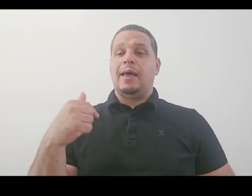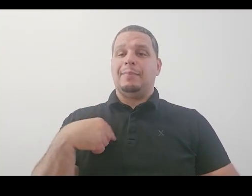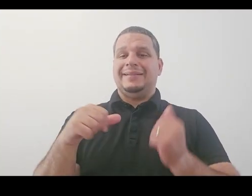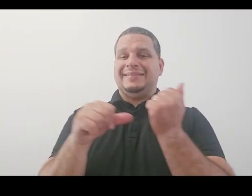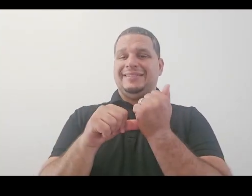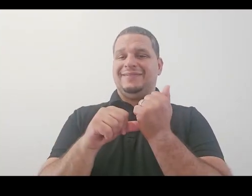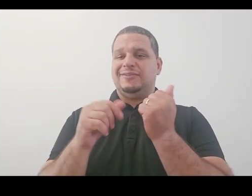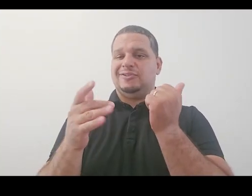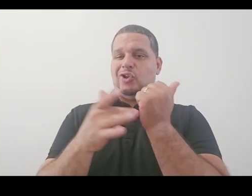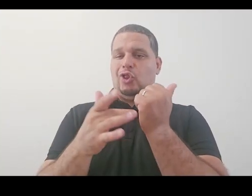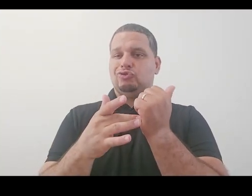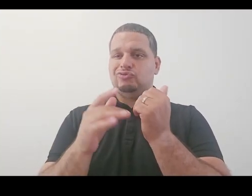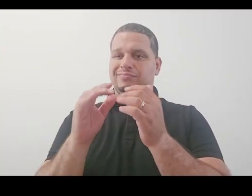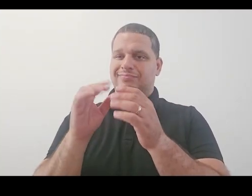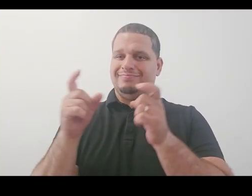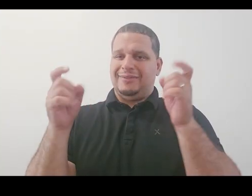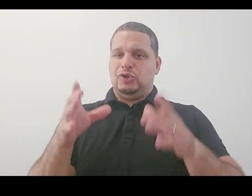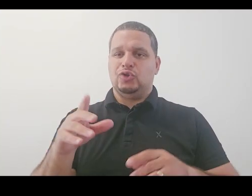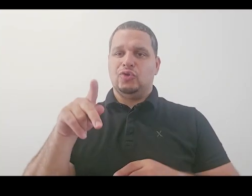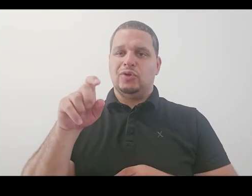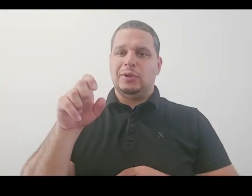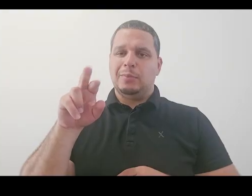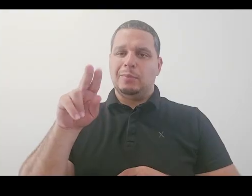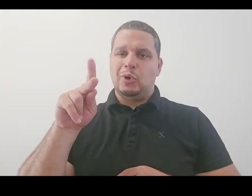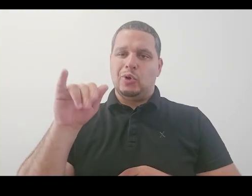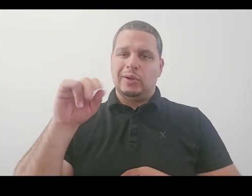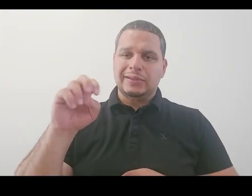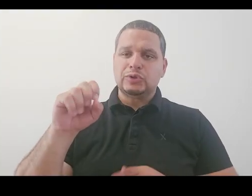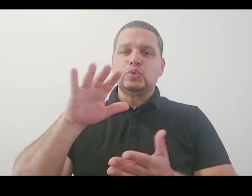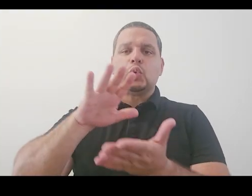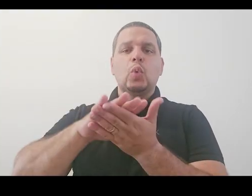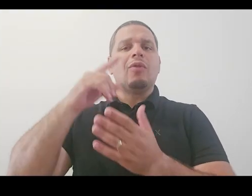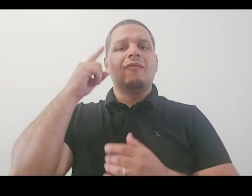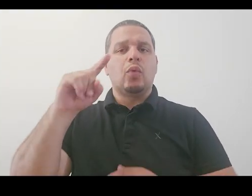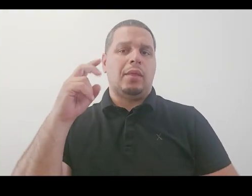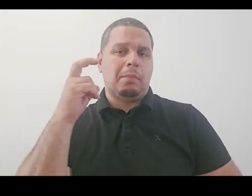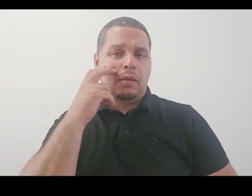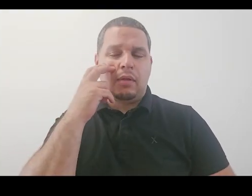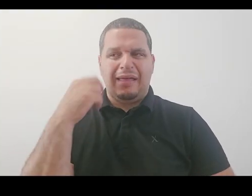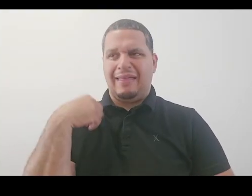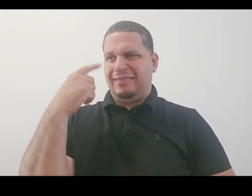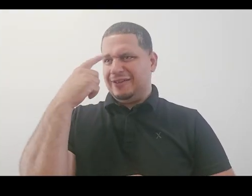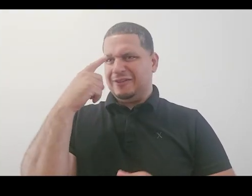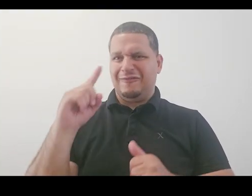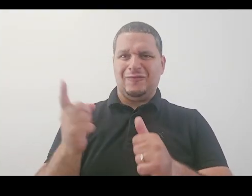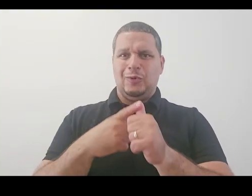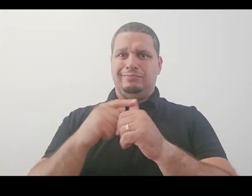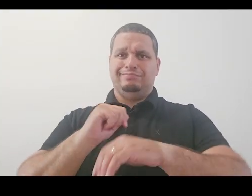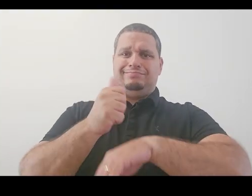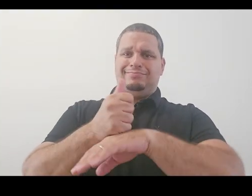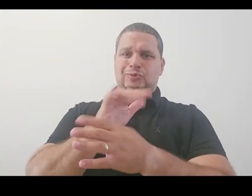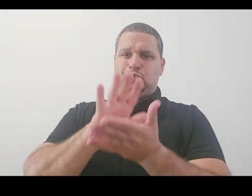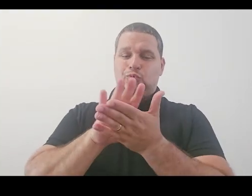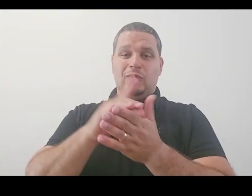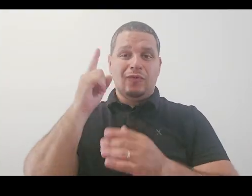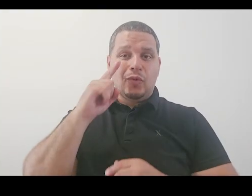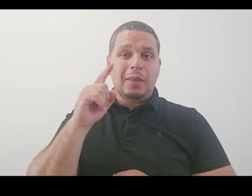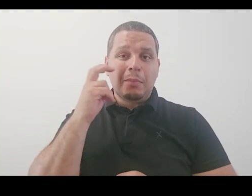Assistive Technology Manager at Perkins School for the Blind. Very proudly the first school for the blind in the